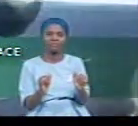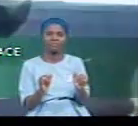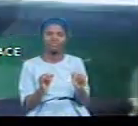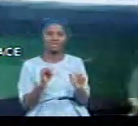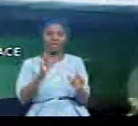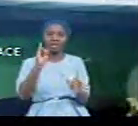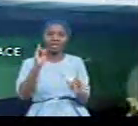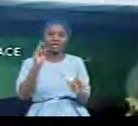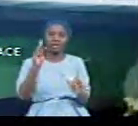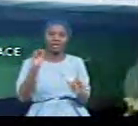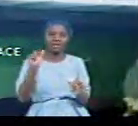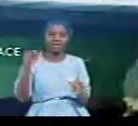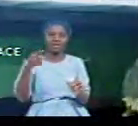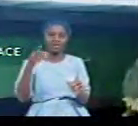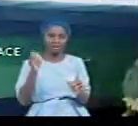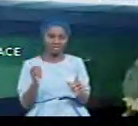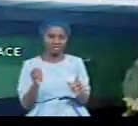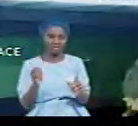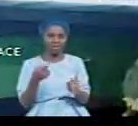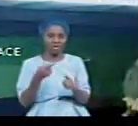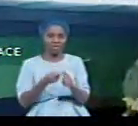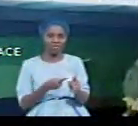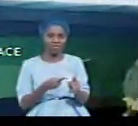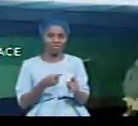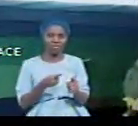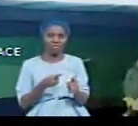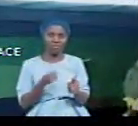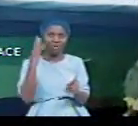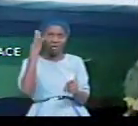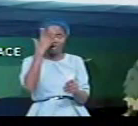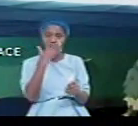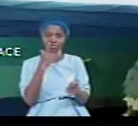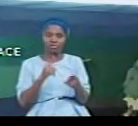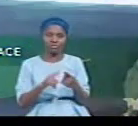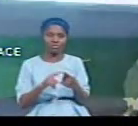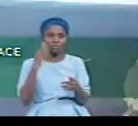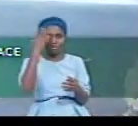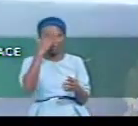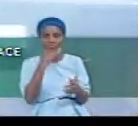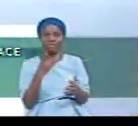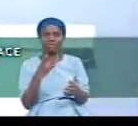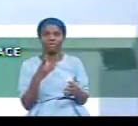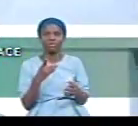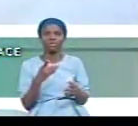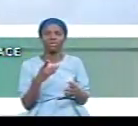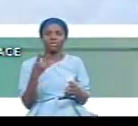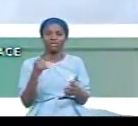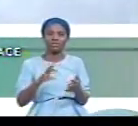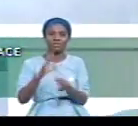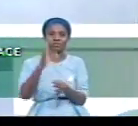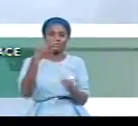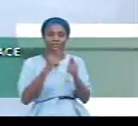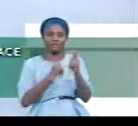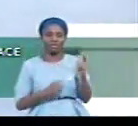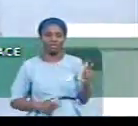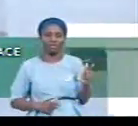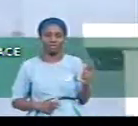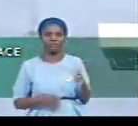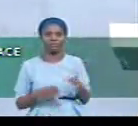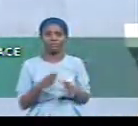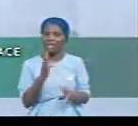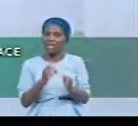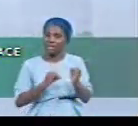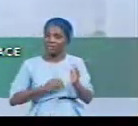glory, as by the Spirit of the Lord. If I prayed for